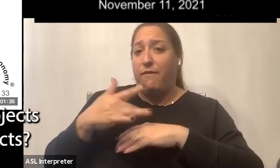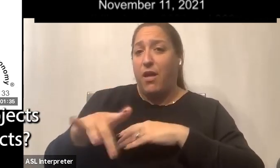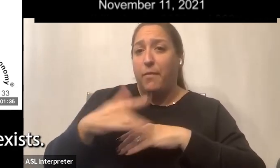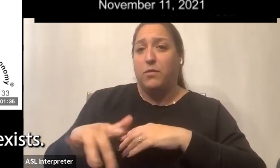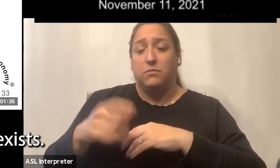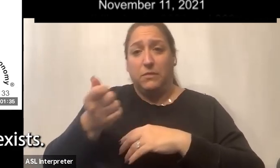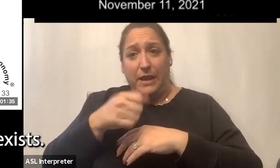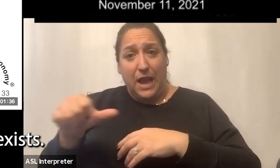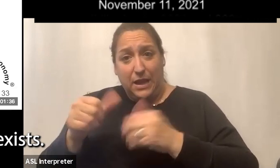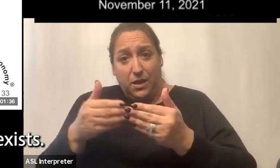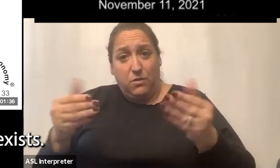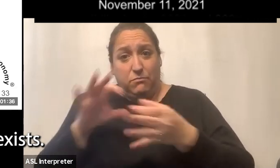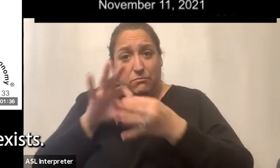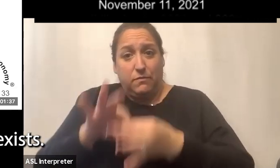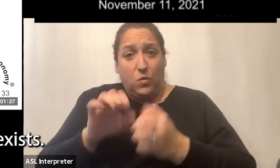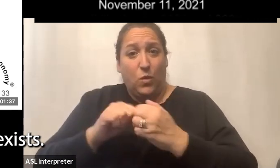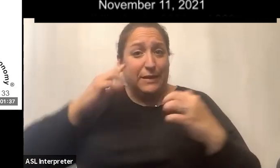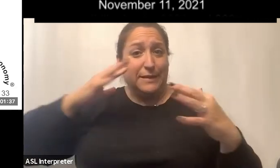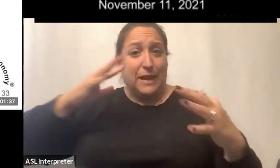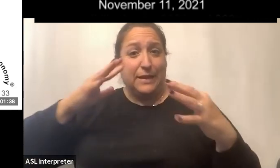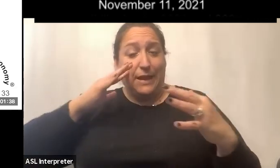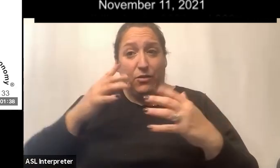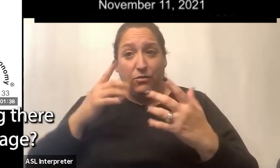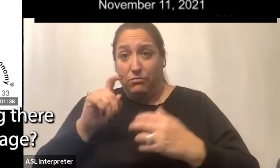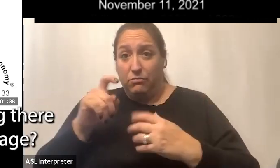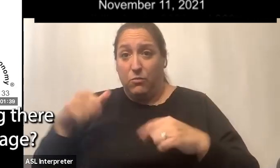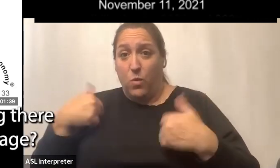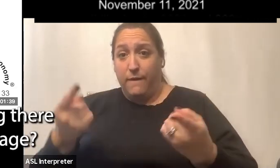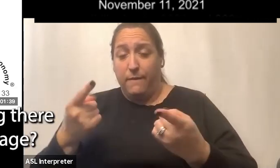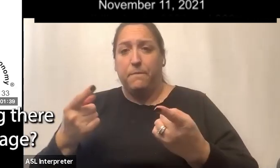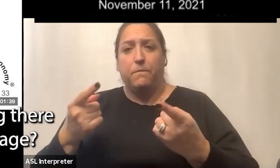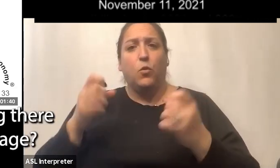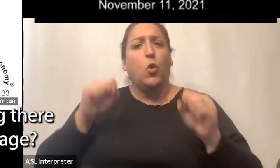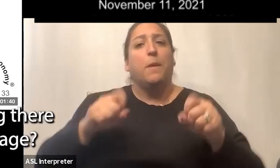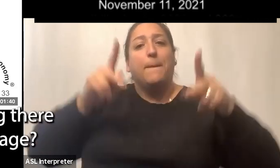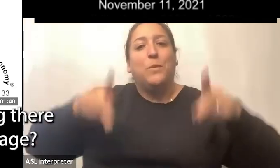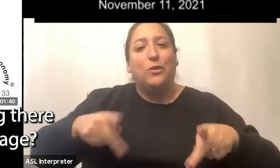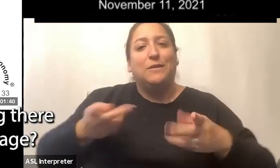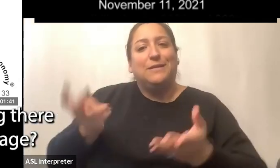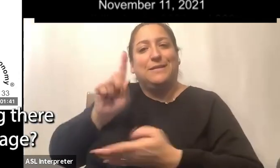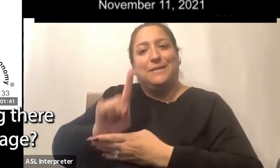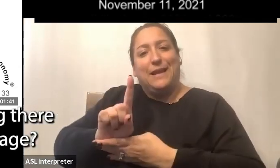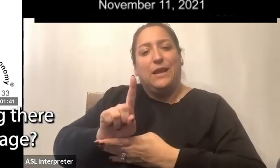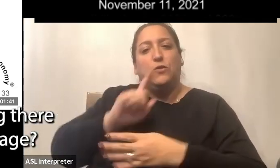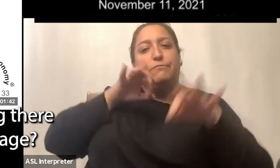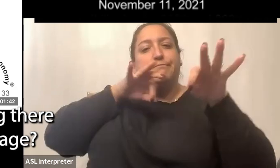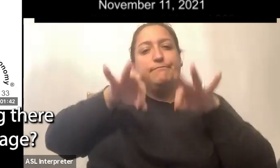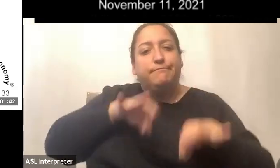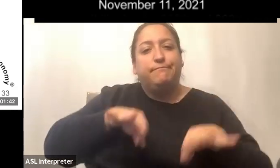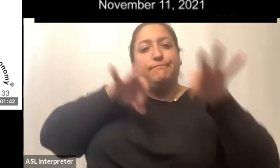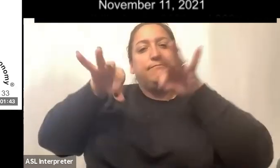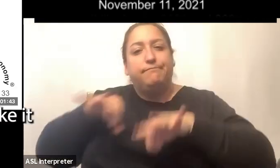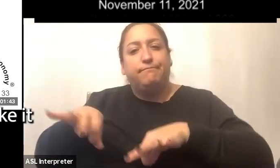these objects connect with sonification that exists? Could there be a person standing there to pictorially describe each